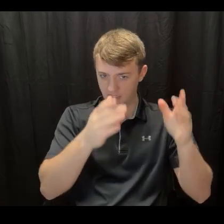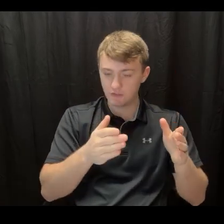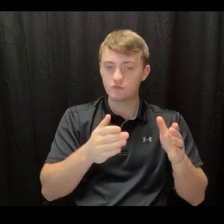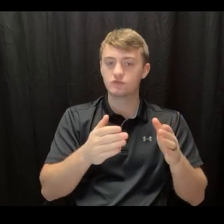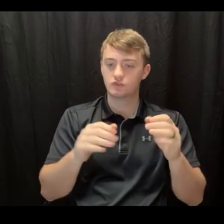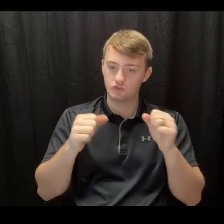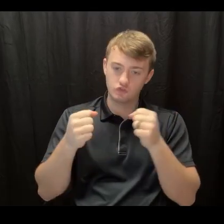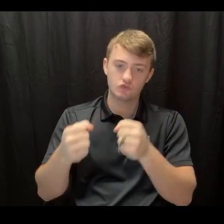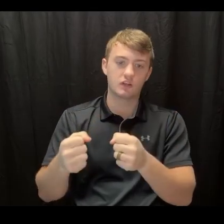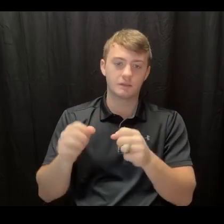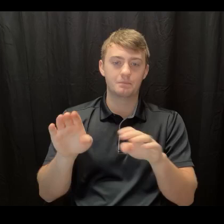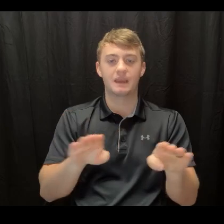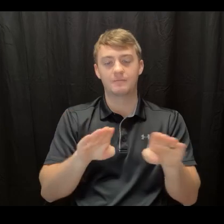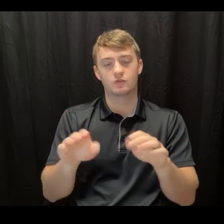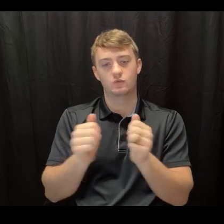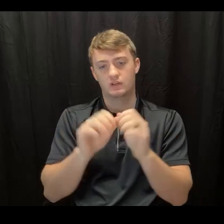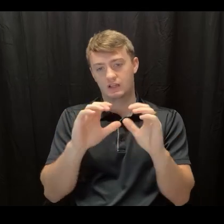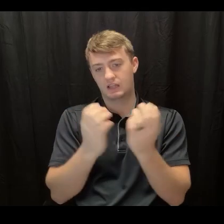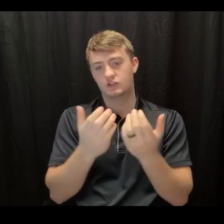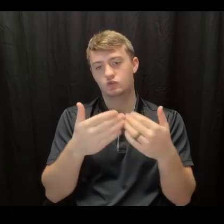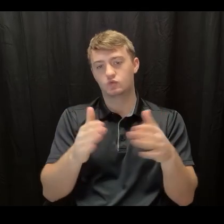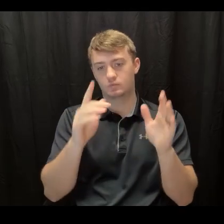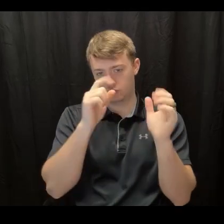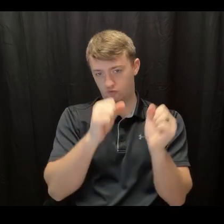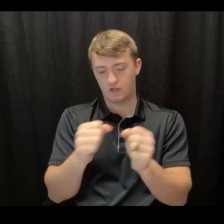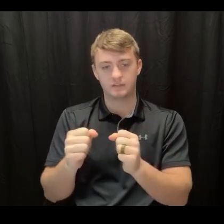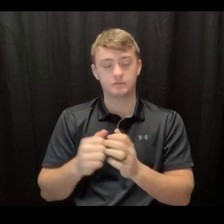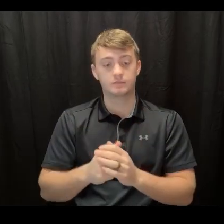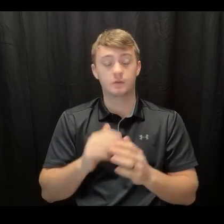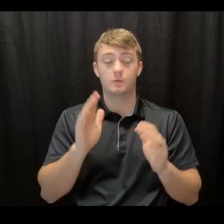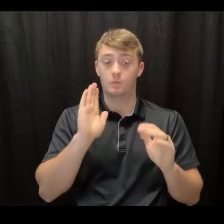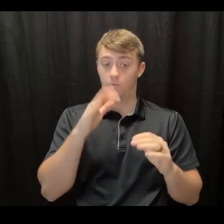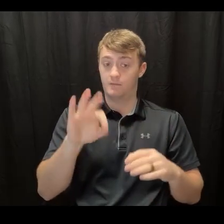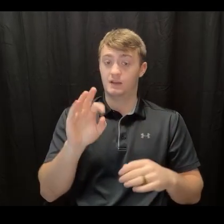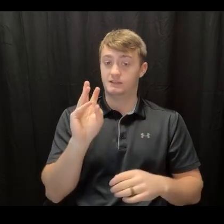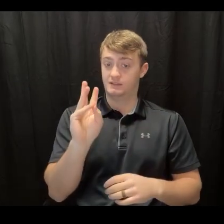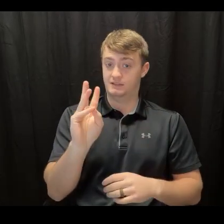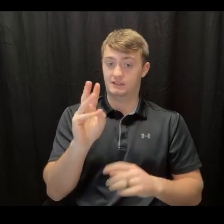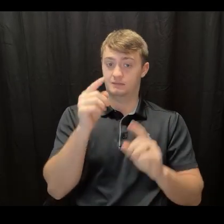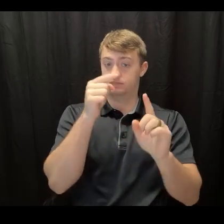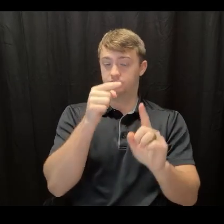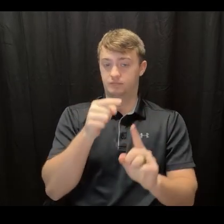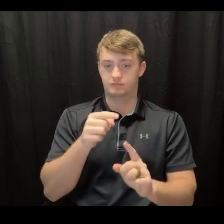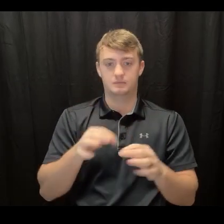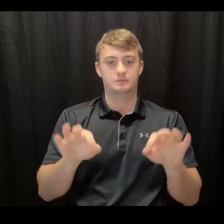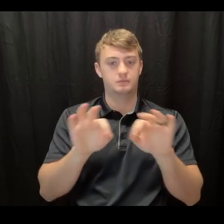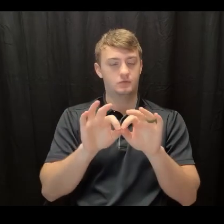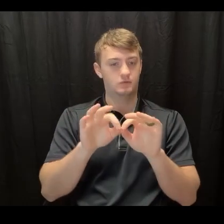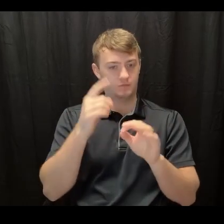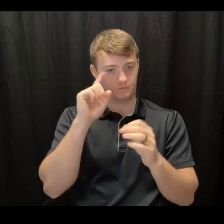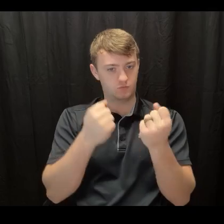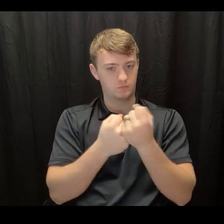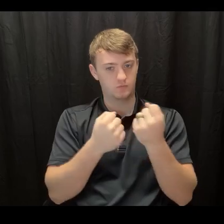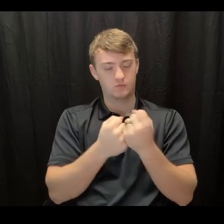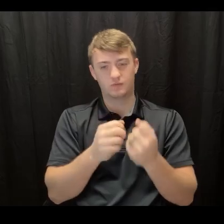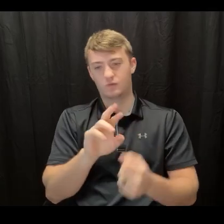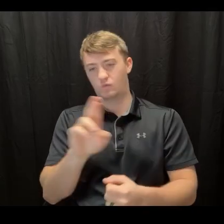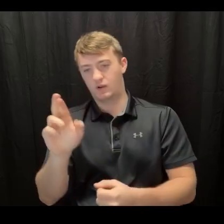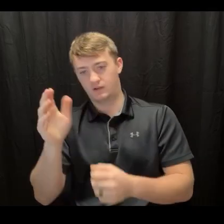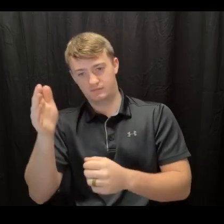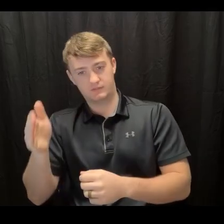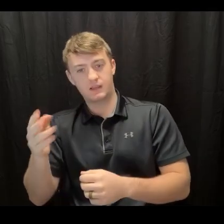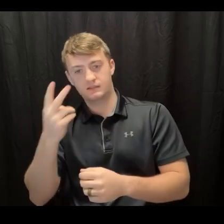in strengthening behavior and classroom management strategies. You'll find 6 key areas of support, and on the right side of the slide, you'll